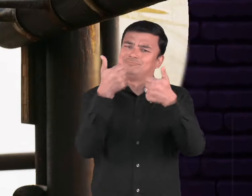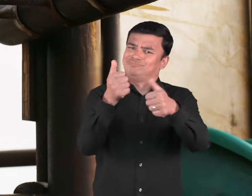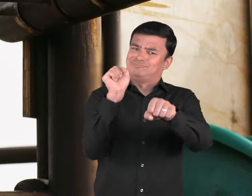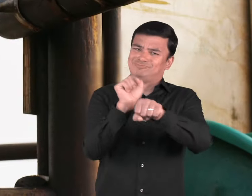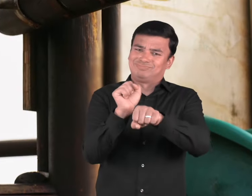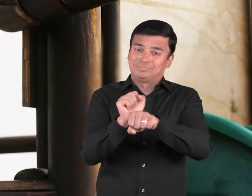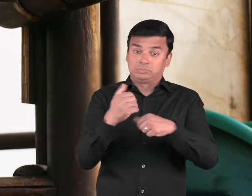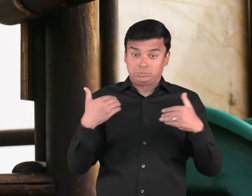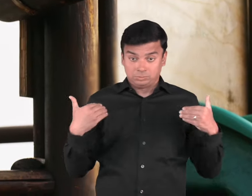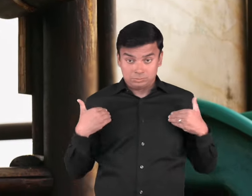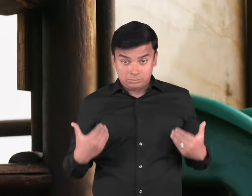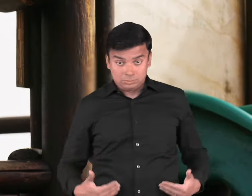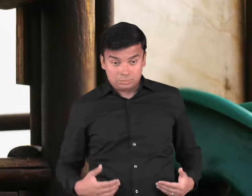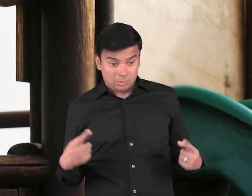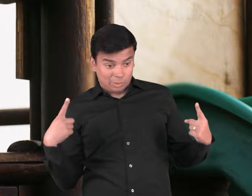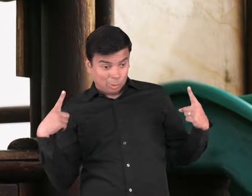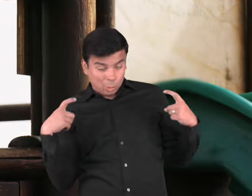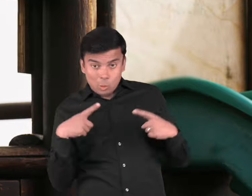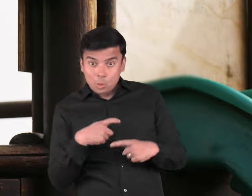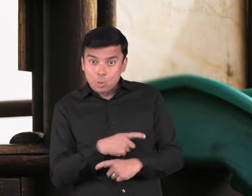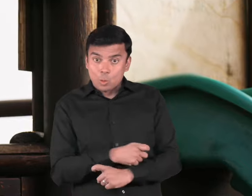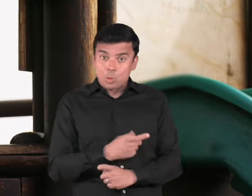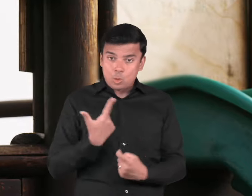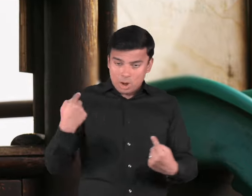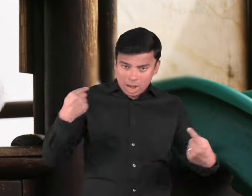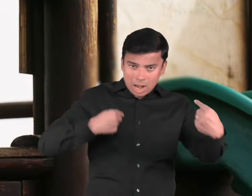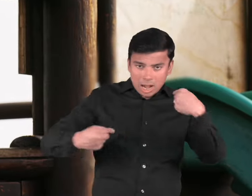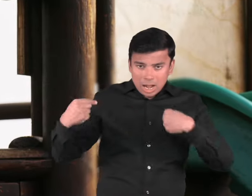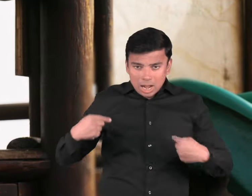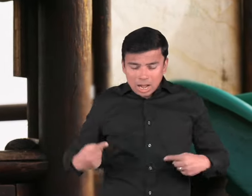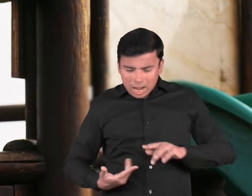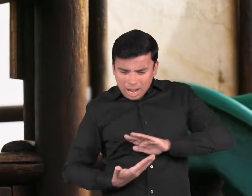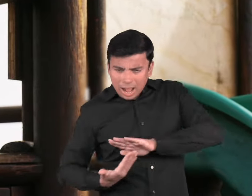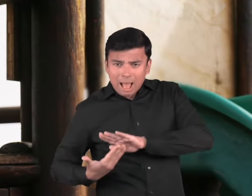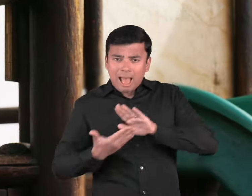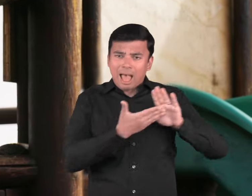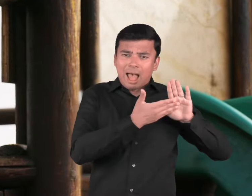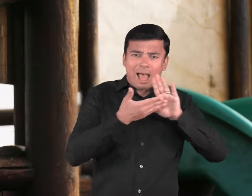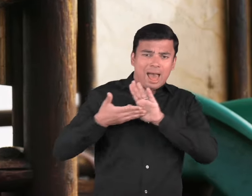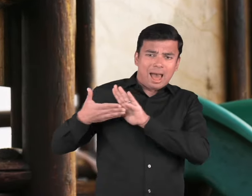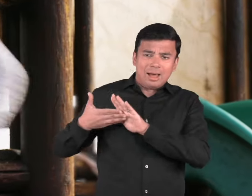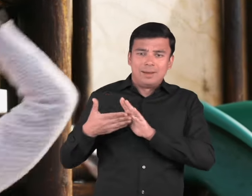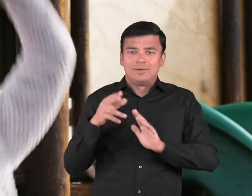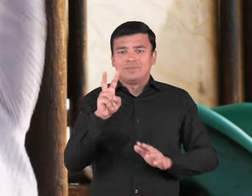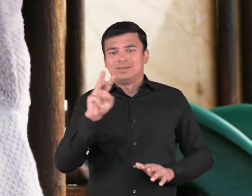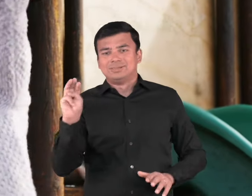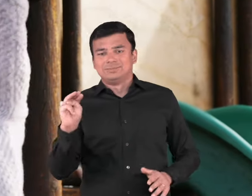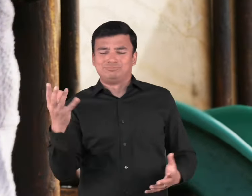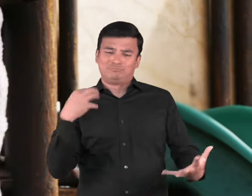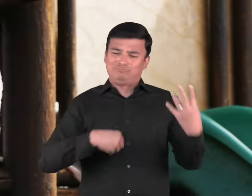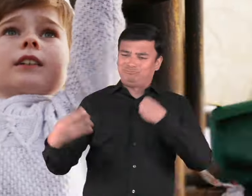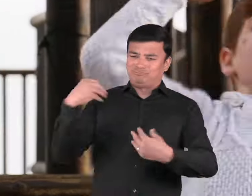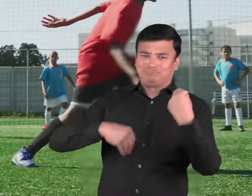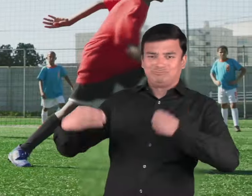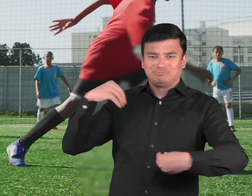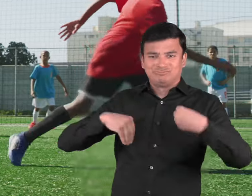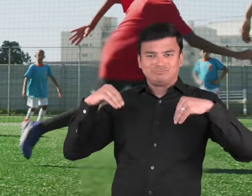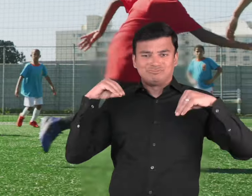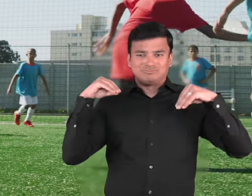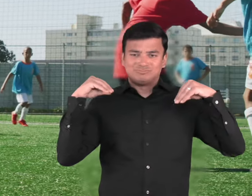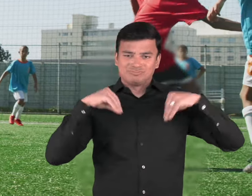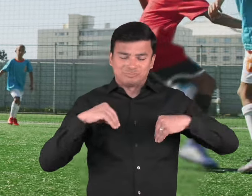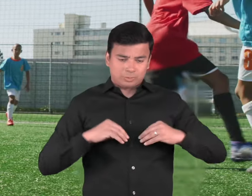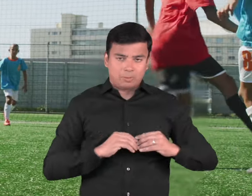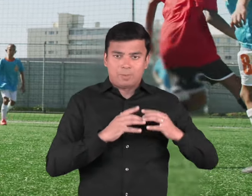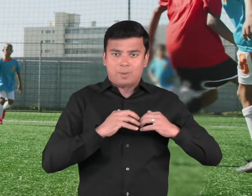friends our bodies are complex machines that require a lot of nutrients to help keep it running thanks